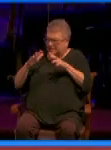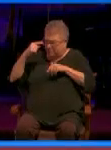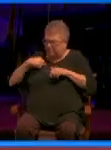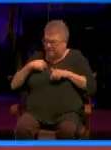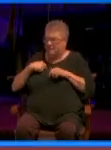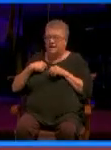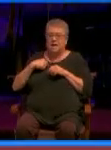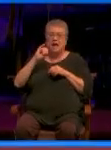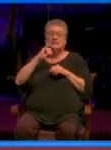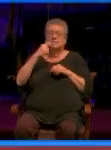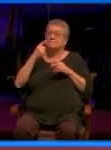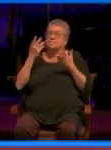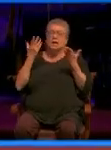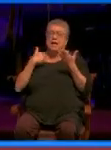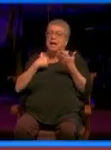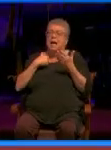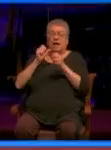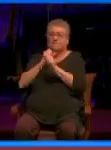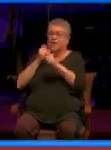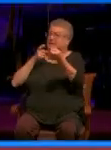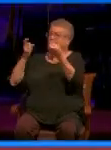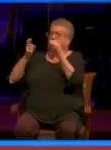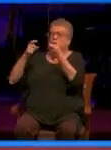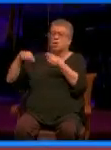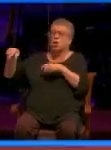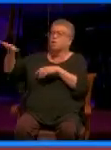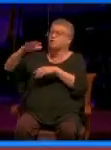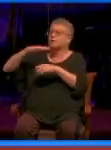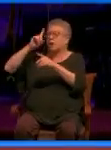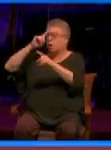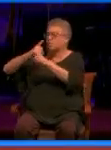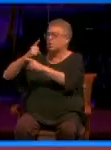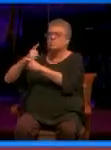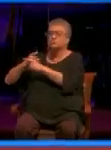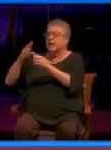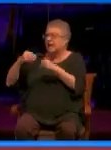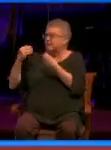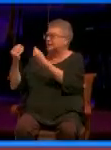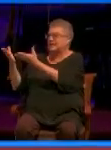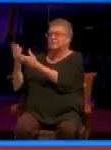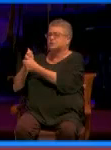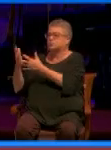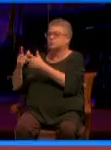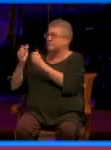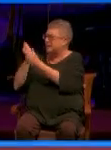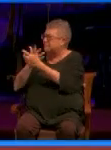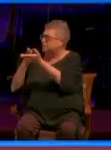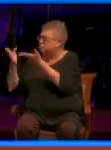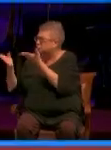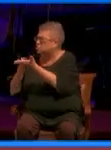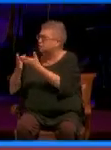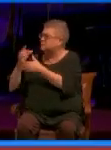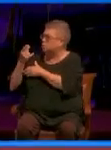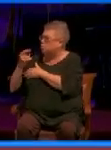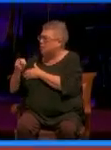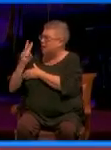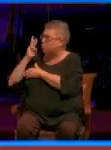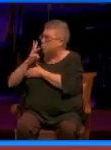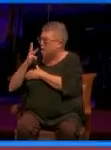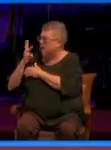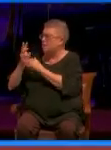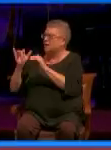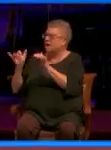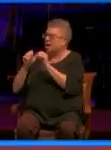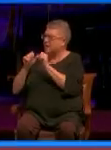Esau, "Behold, I have made him Lord over you and all his brothers. I have given to him for servants with grain and wine. I have sustained